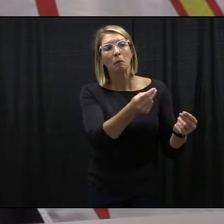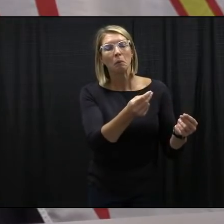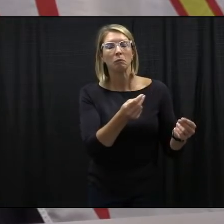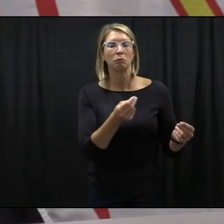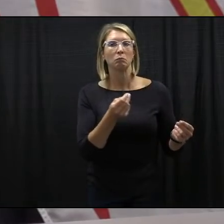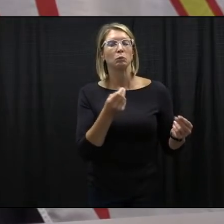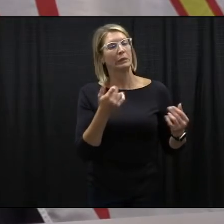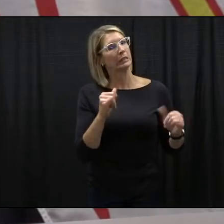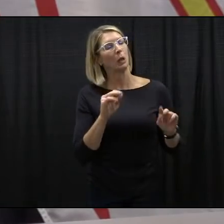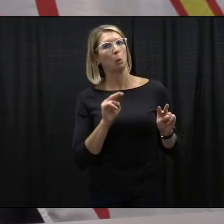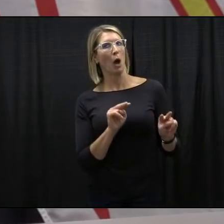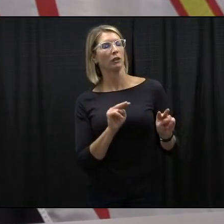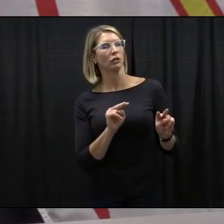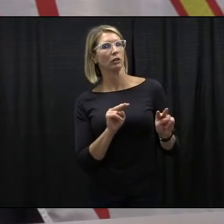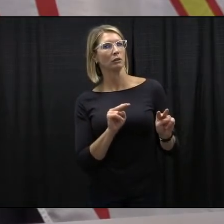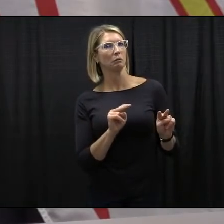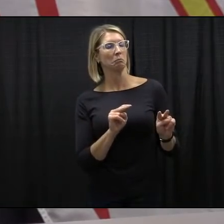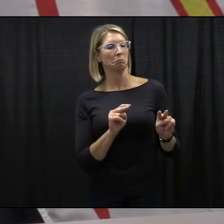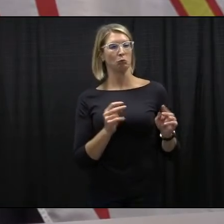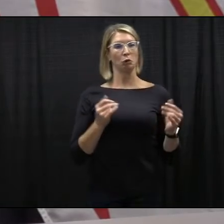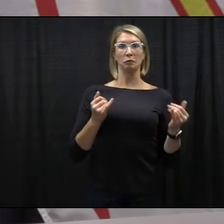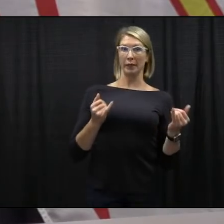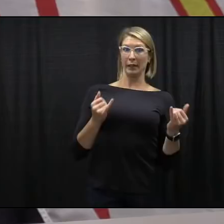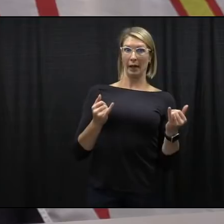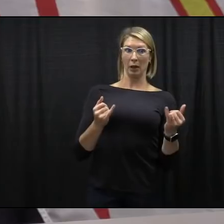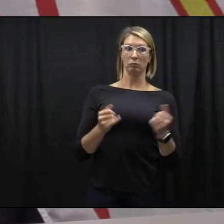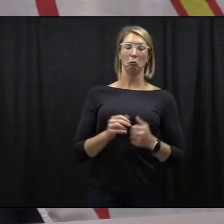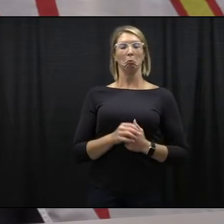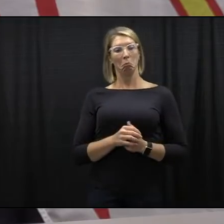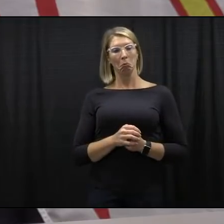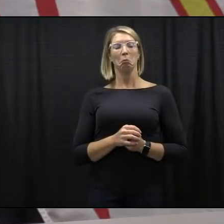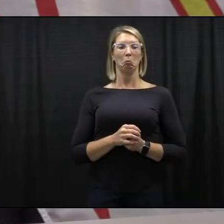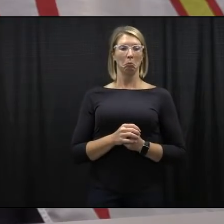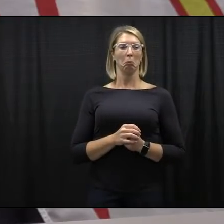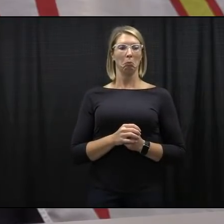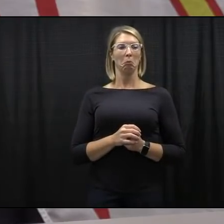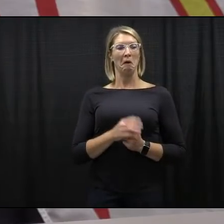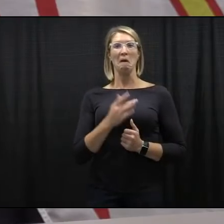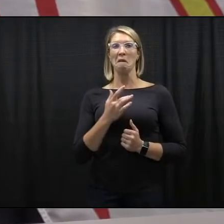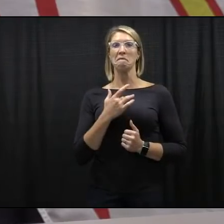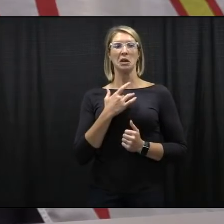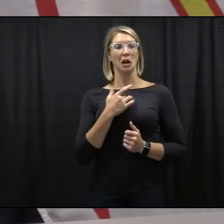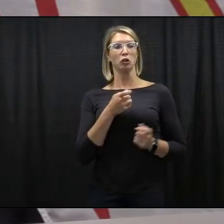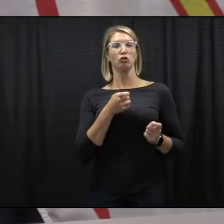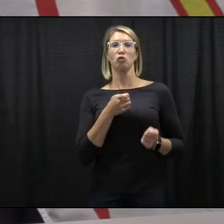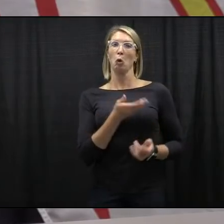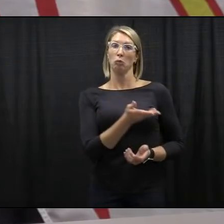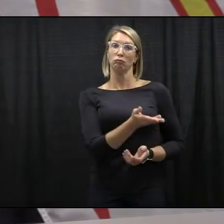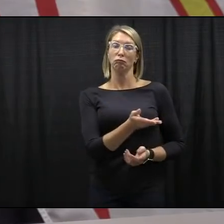and but at the moment, it appears to be under control.